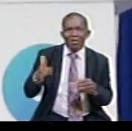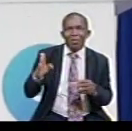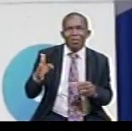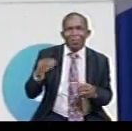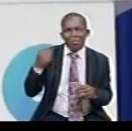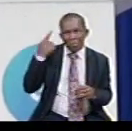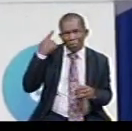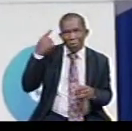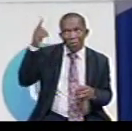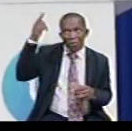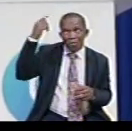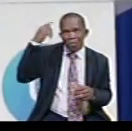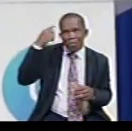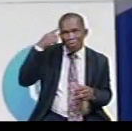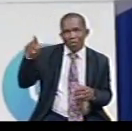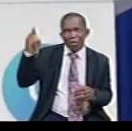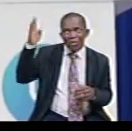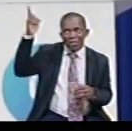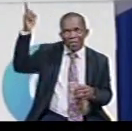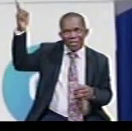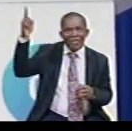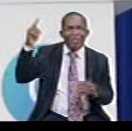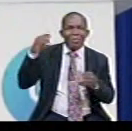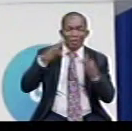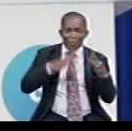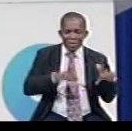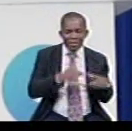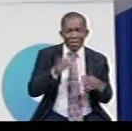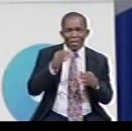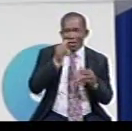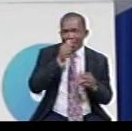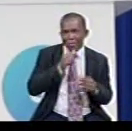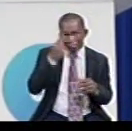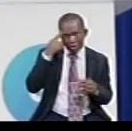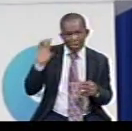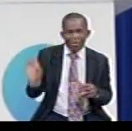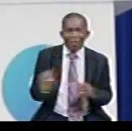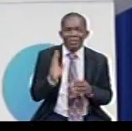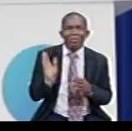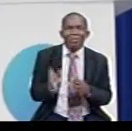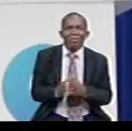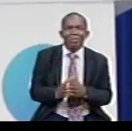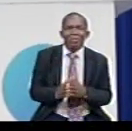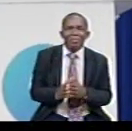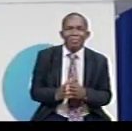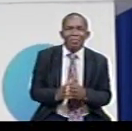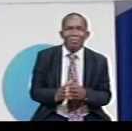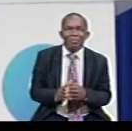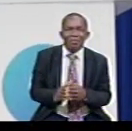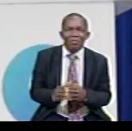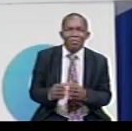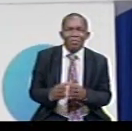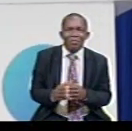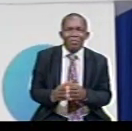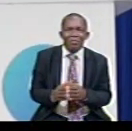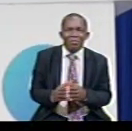Oh, give thanks to the Lord of Lords for his mercy endureth forever.